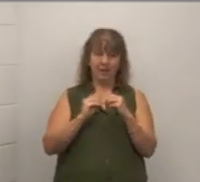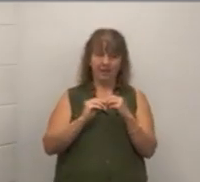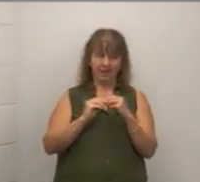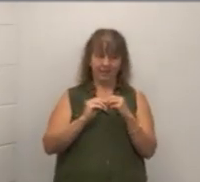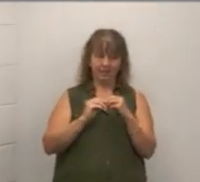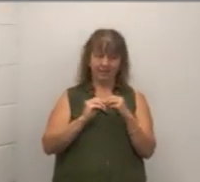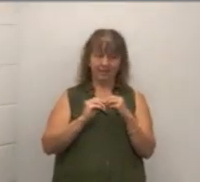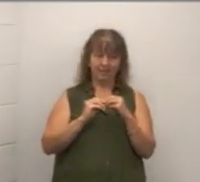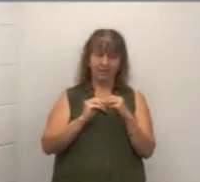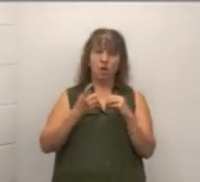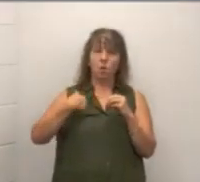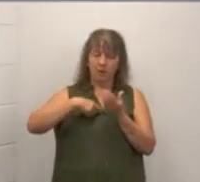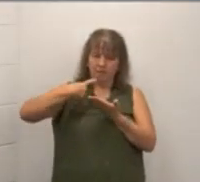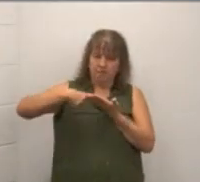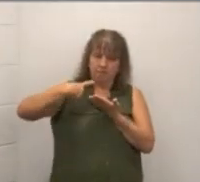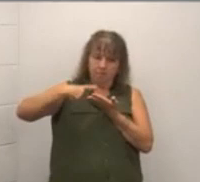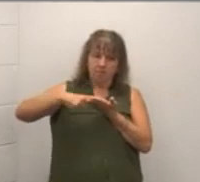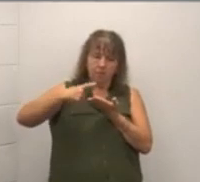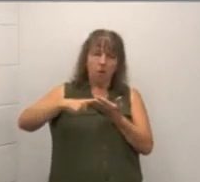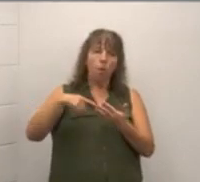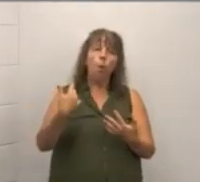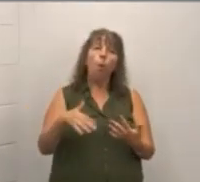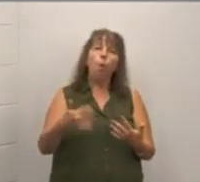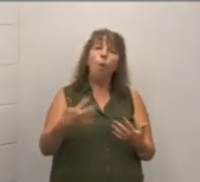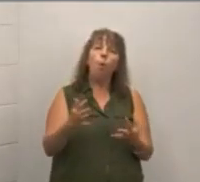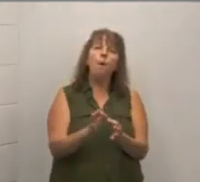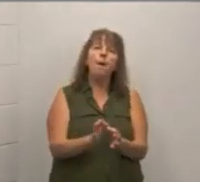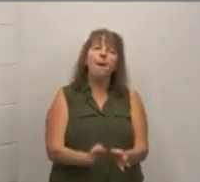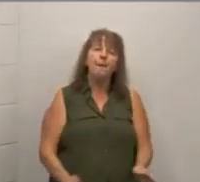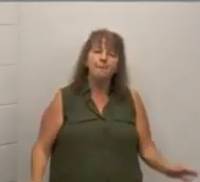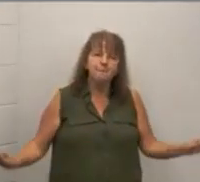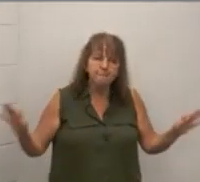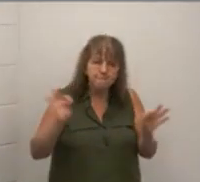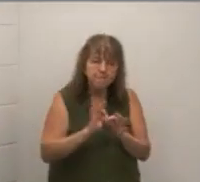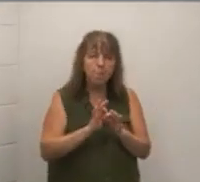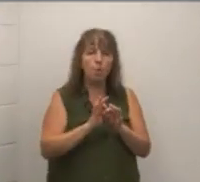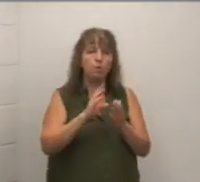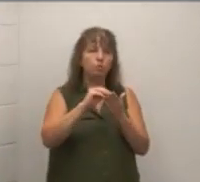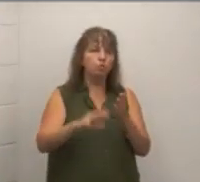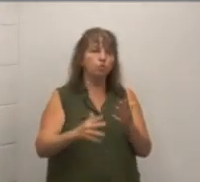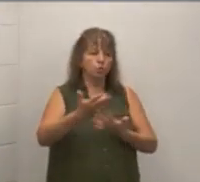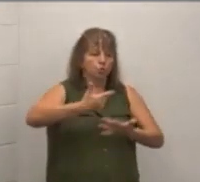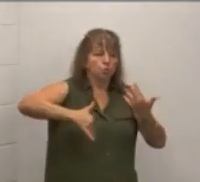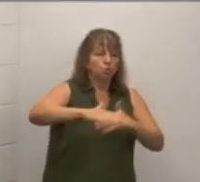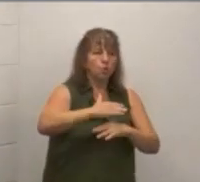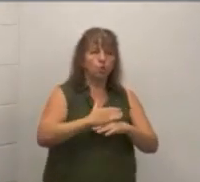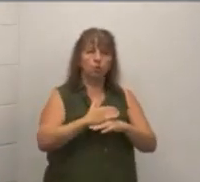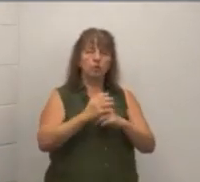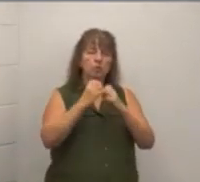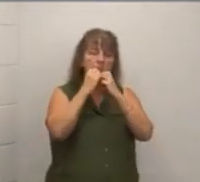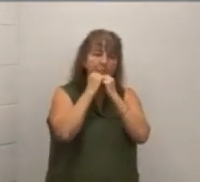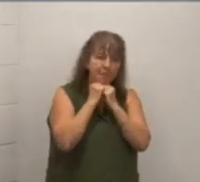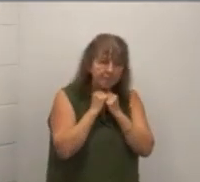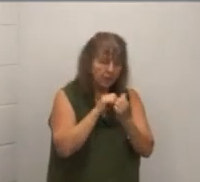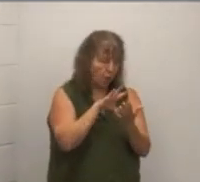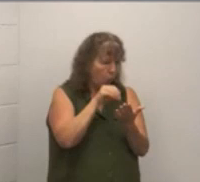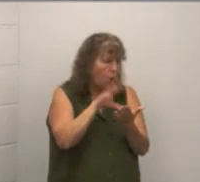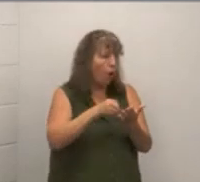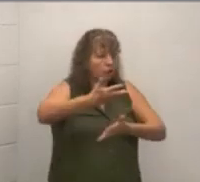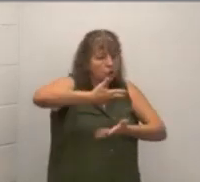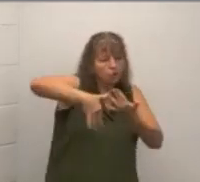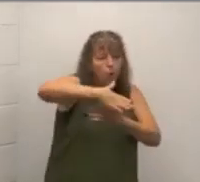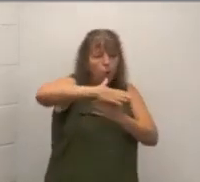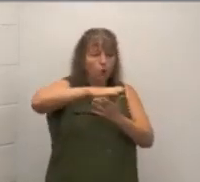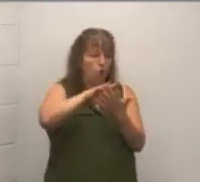the importance of socialization. We understand the importance of social-emotional learning. We have plans